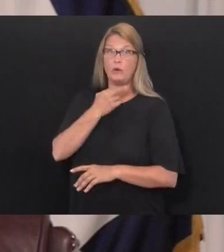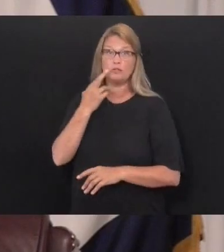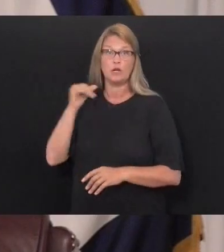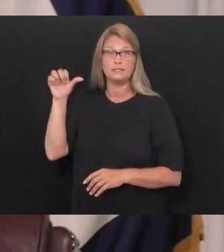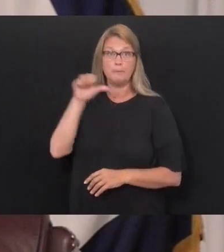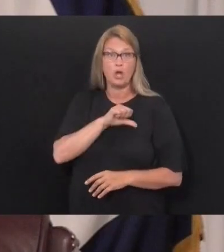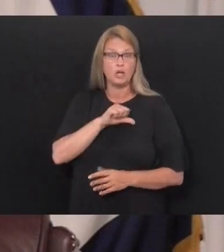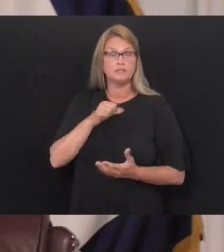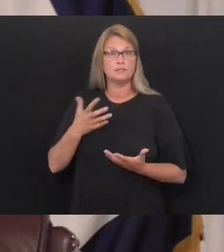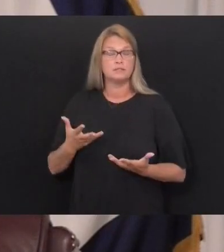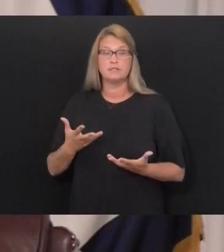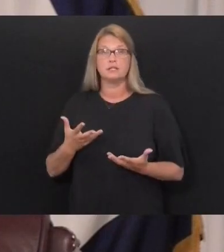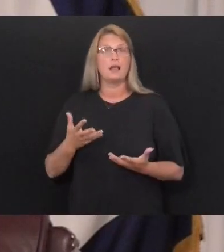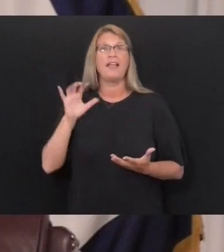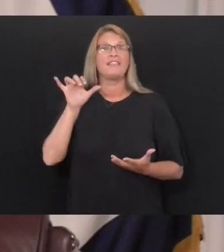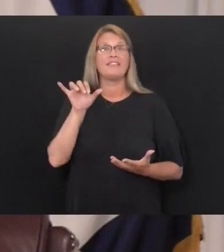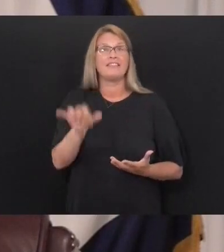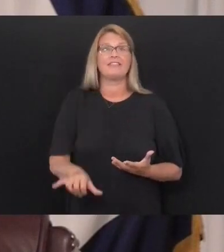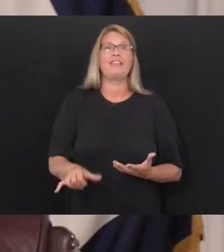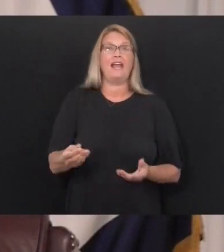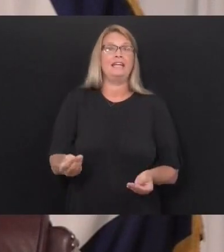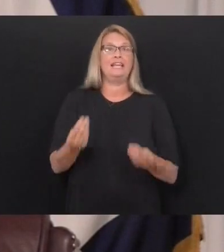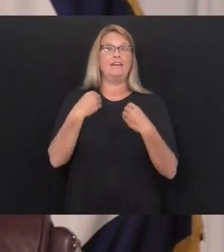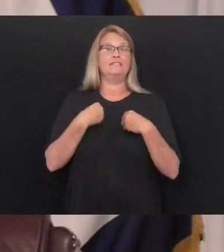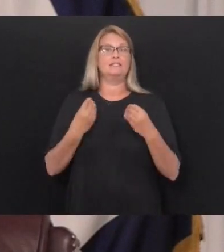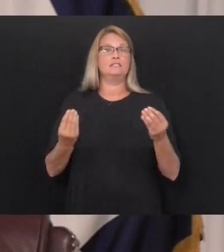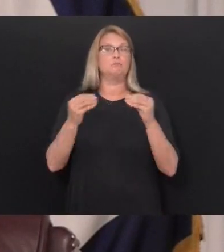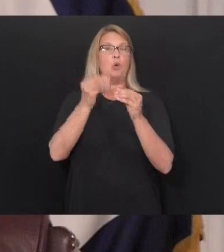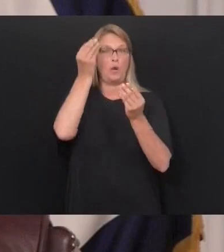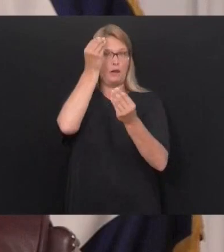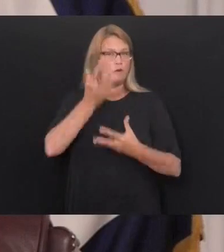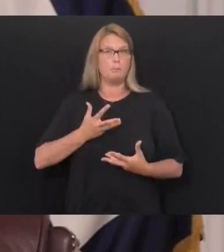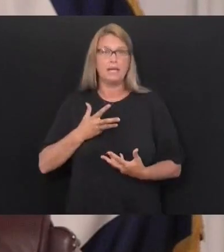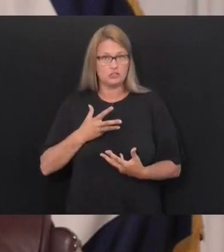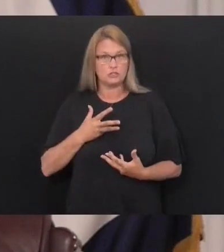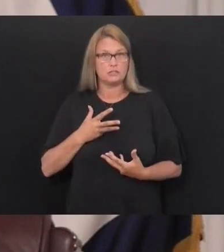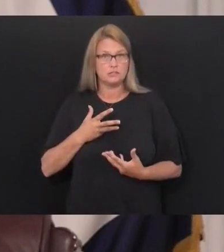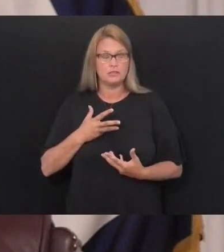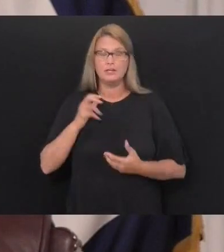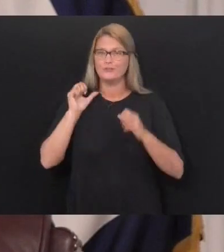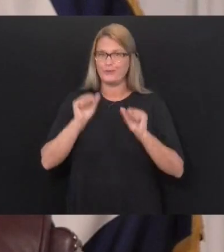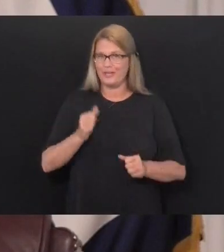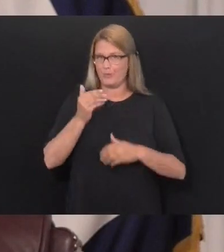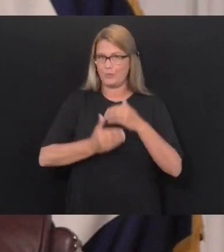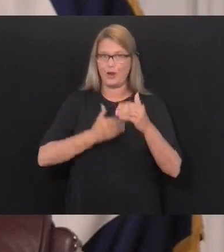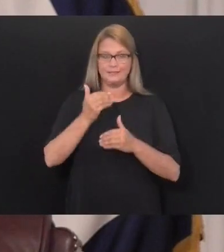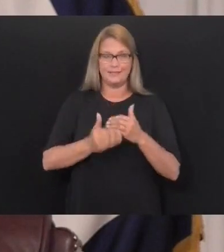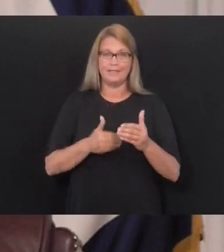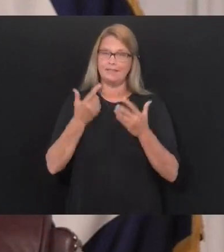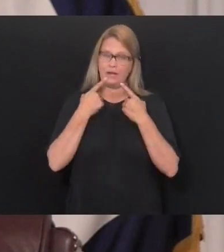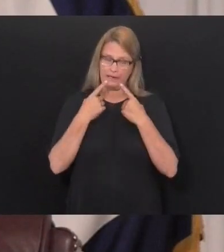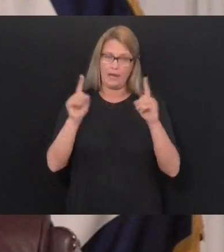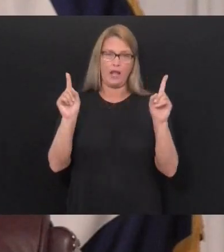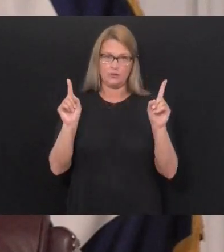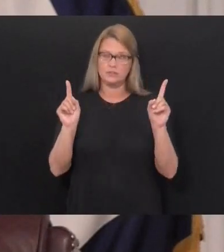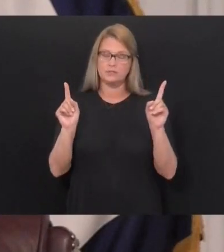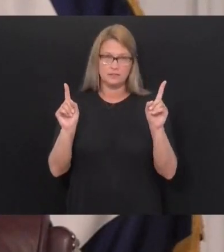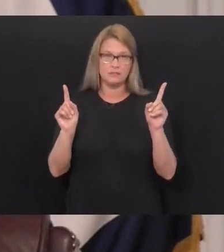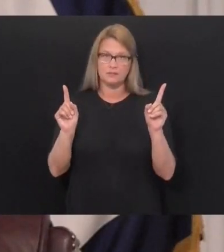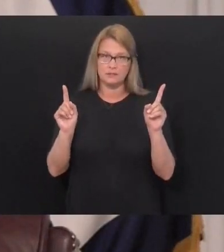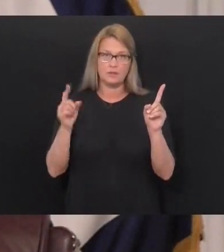Thanks, Governor. I do think that if it were today, we'd have a difficult time. 2 to 3 weeks ago, we were looking at it, and we're looking at